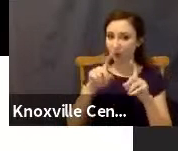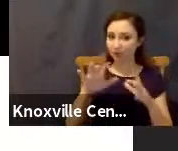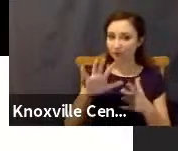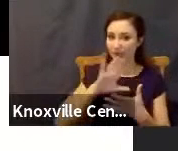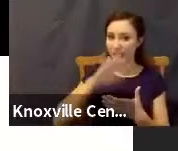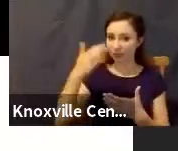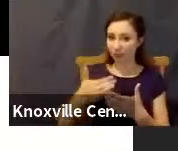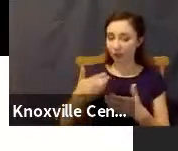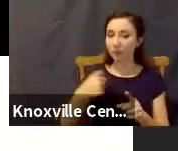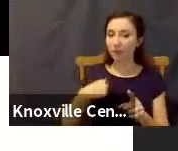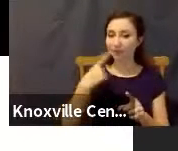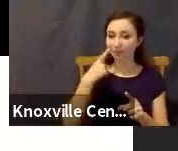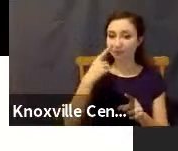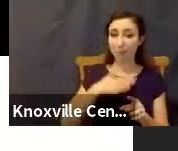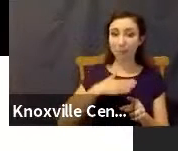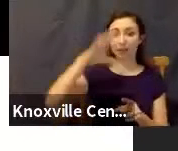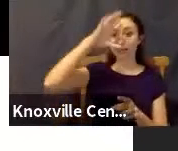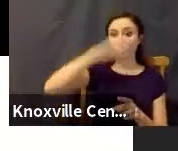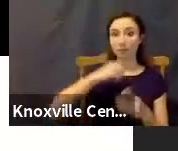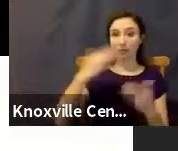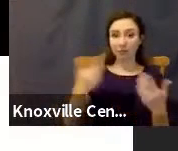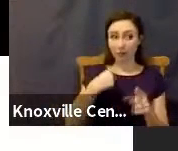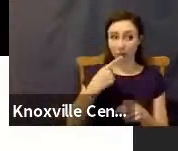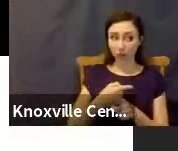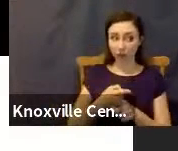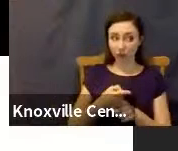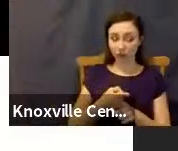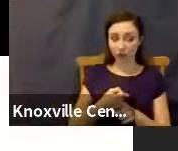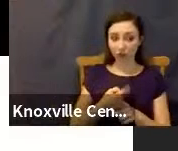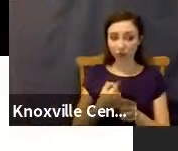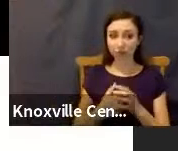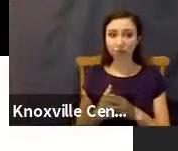So that's my assumption here. Am I correct?